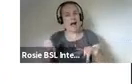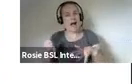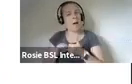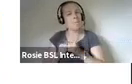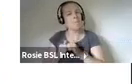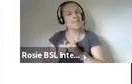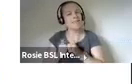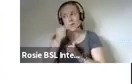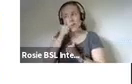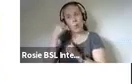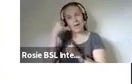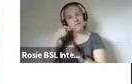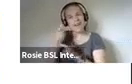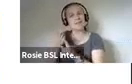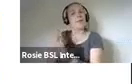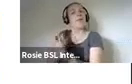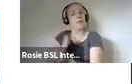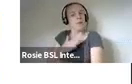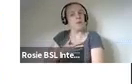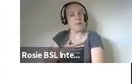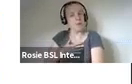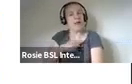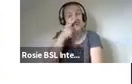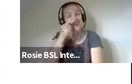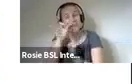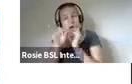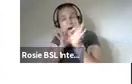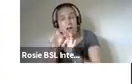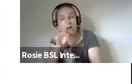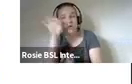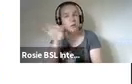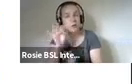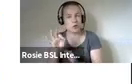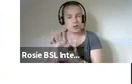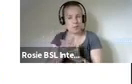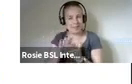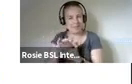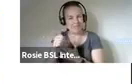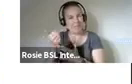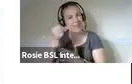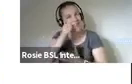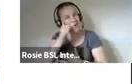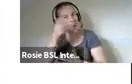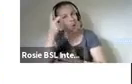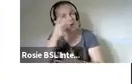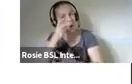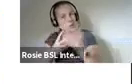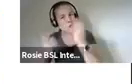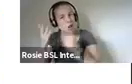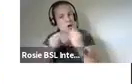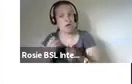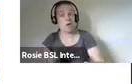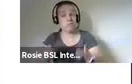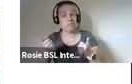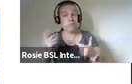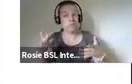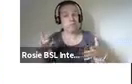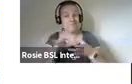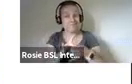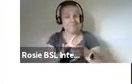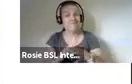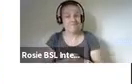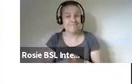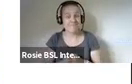buddies. They could ask them questions, etc., because they've got to know the older learners. And quite often the older